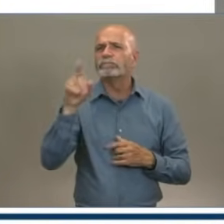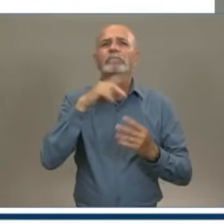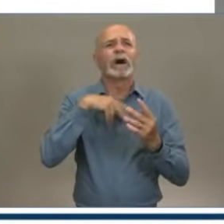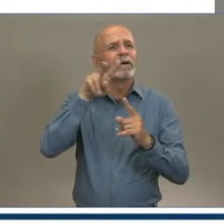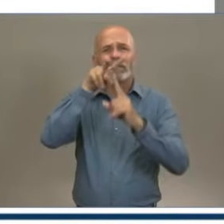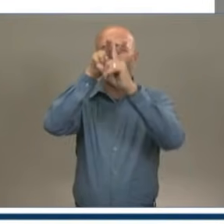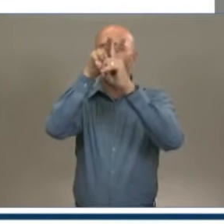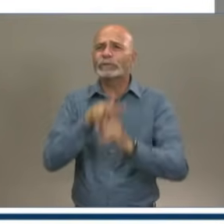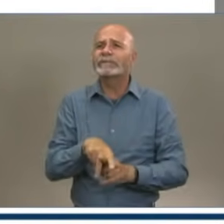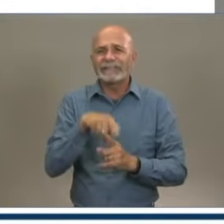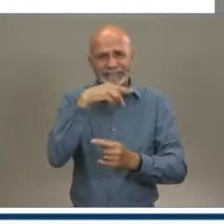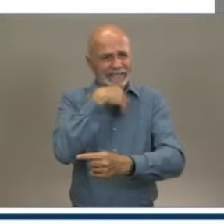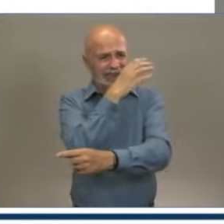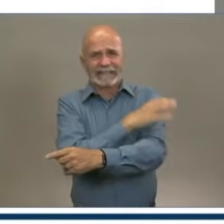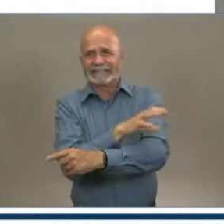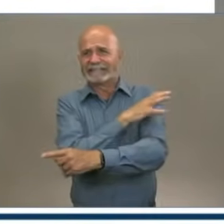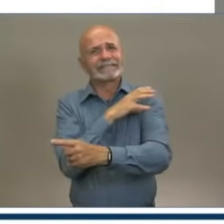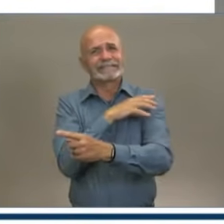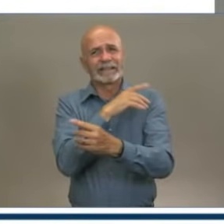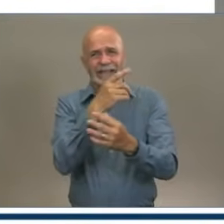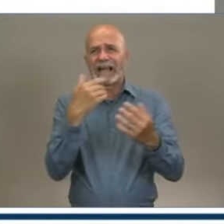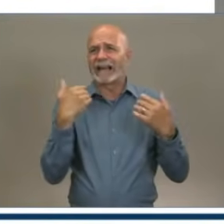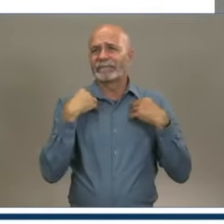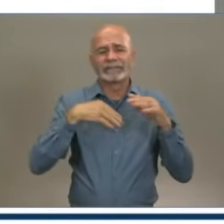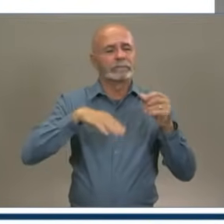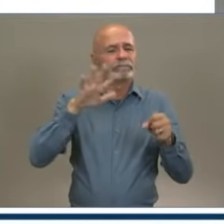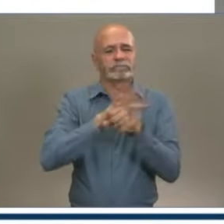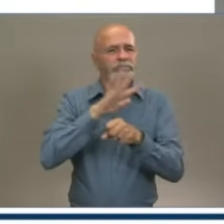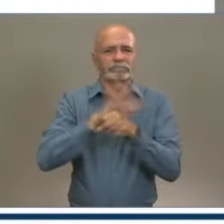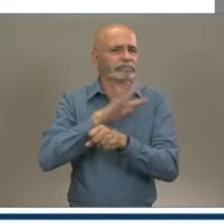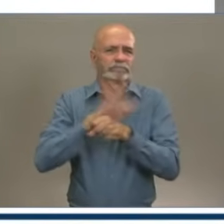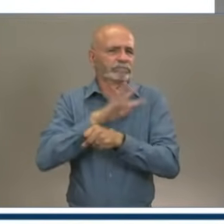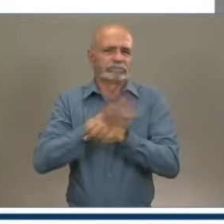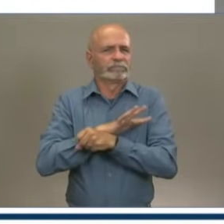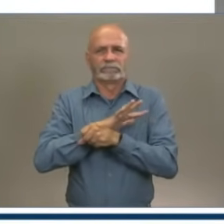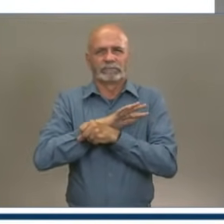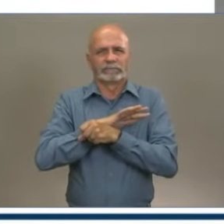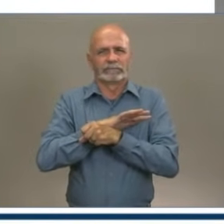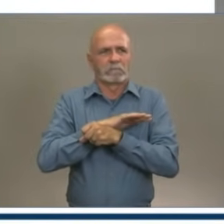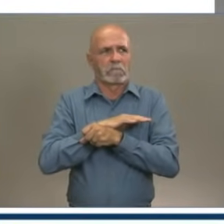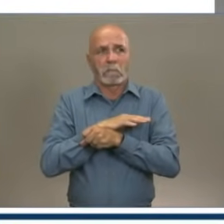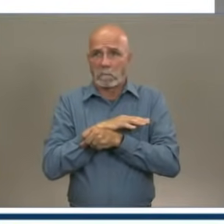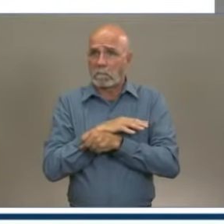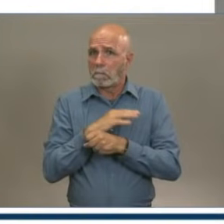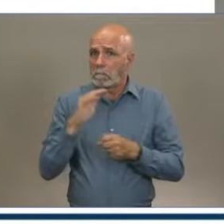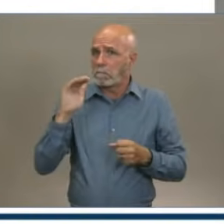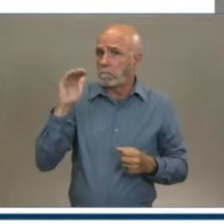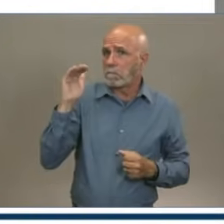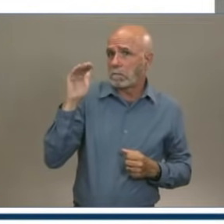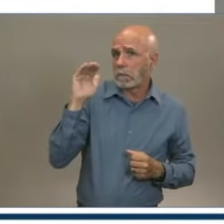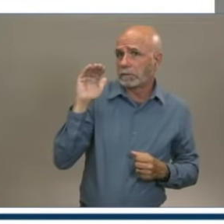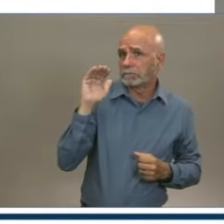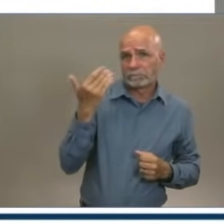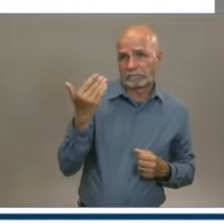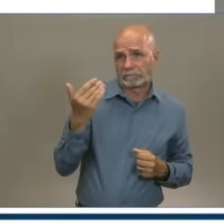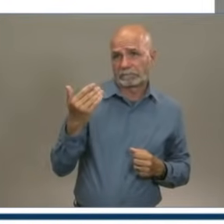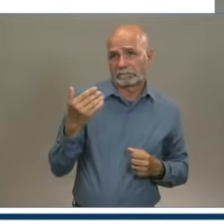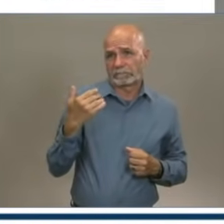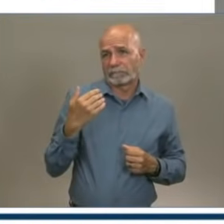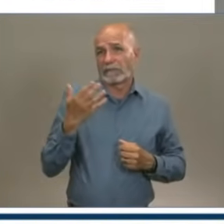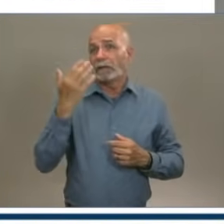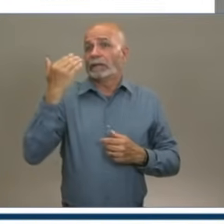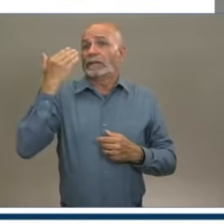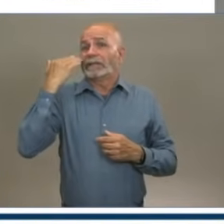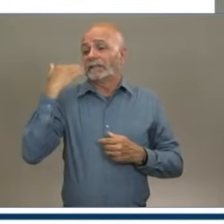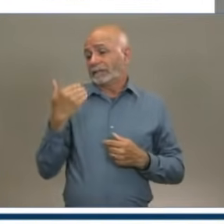hearing the message, and by and large, they're not waiting. But it's really important that people, that I've said today, and I said it on Monday, that there's